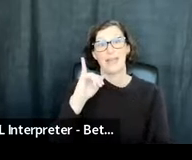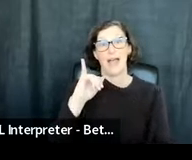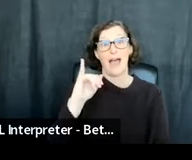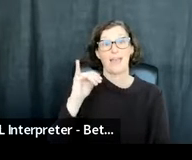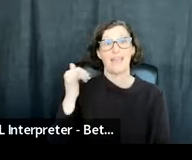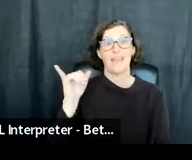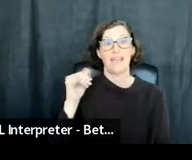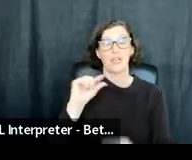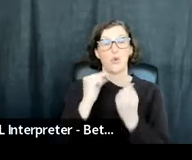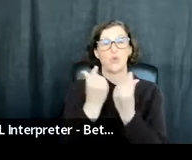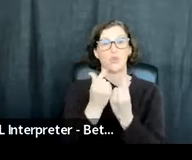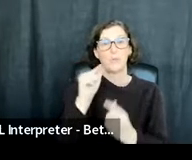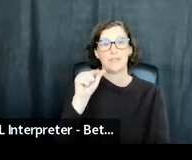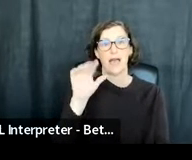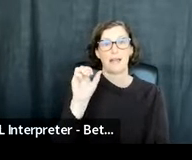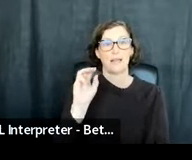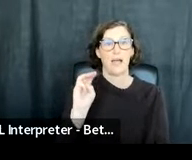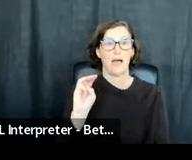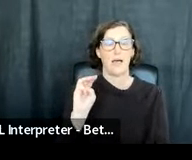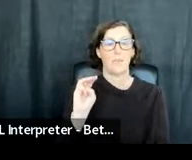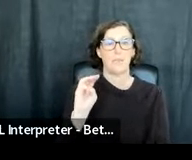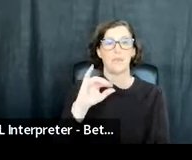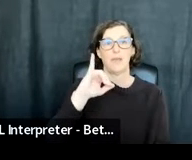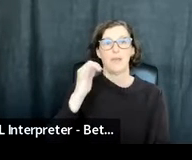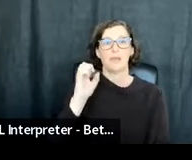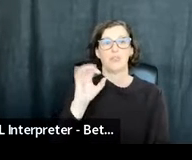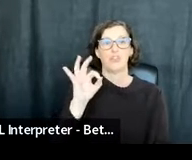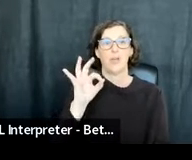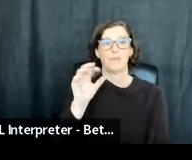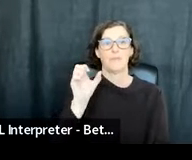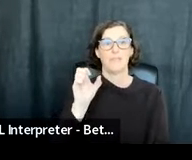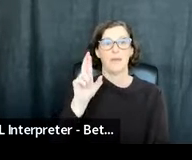Jeff.Ermold, ERMOLD at iYellowgroup.com, and